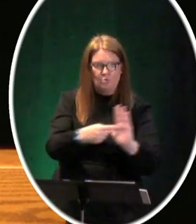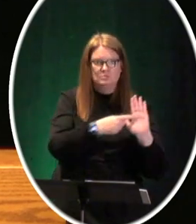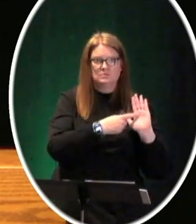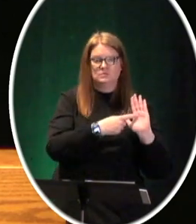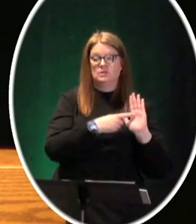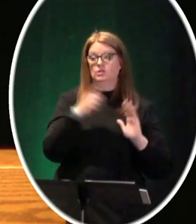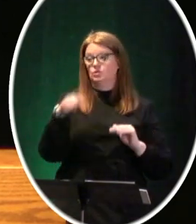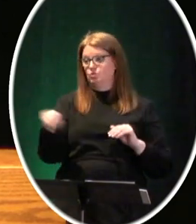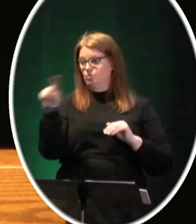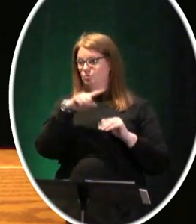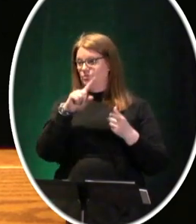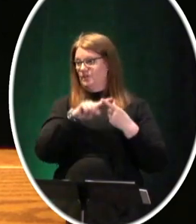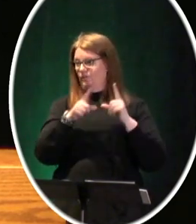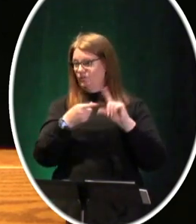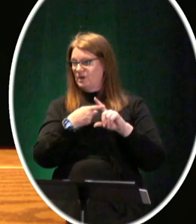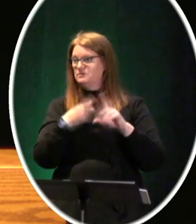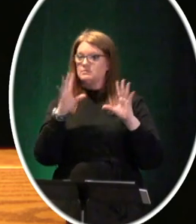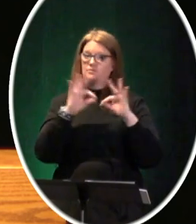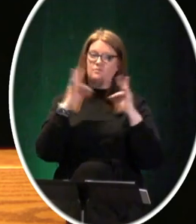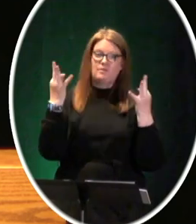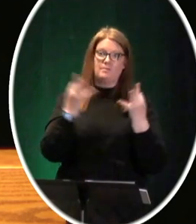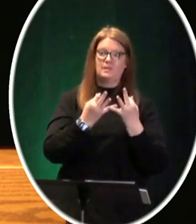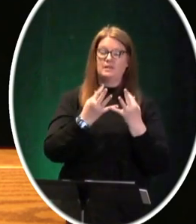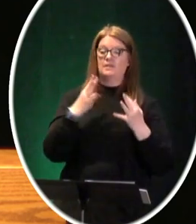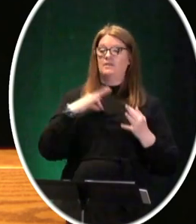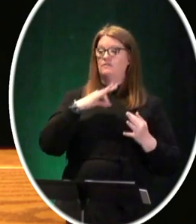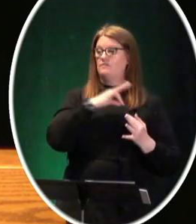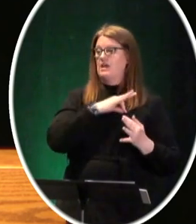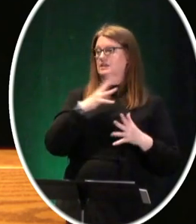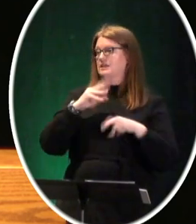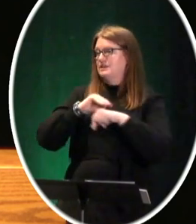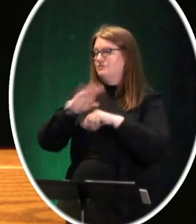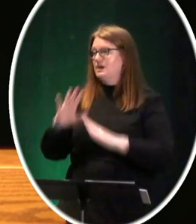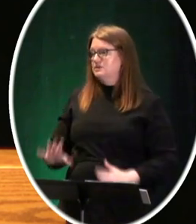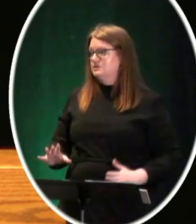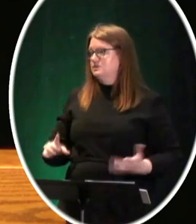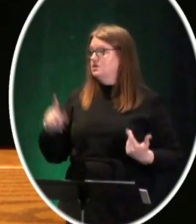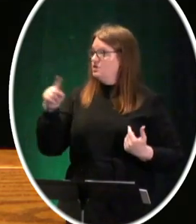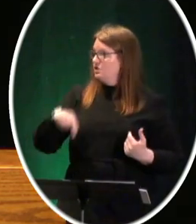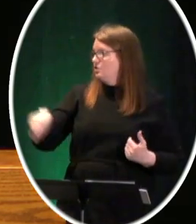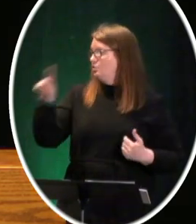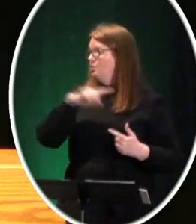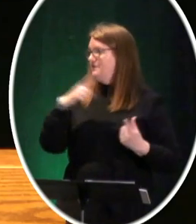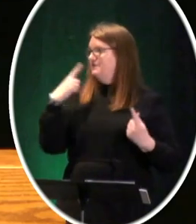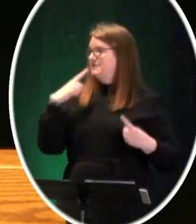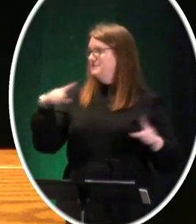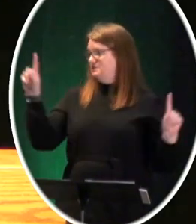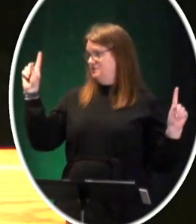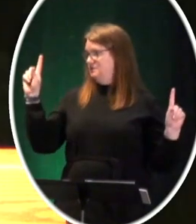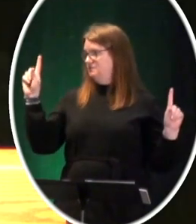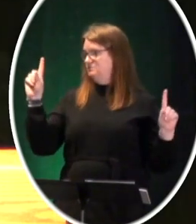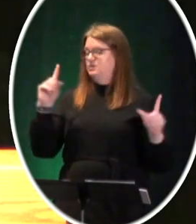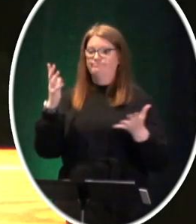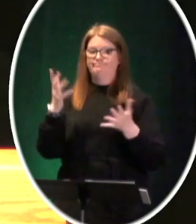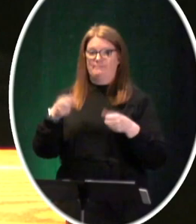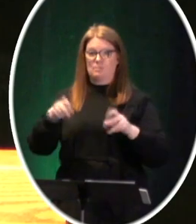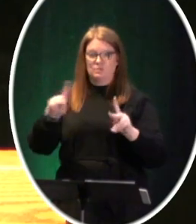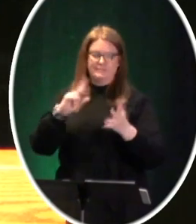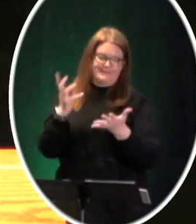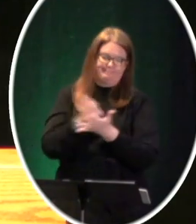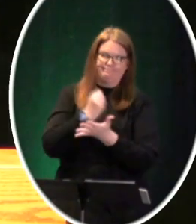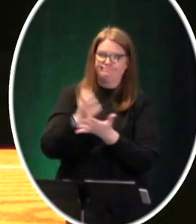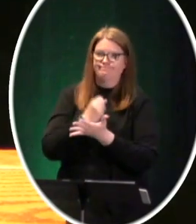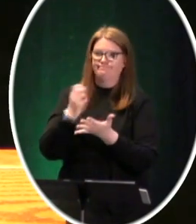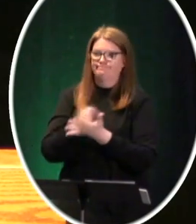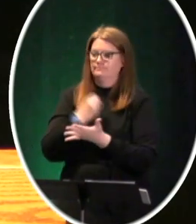your friends, family, faculty, and advisors, that you have succeeded in making the most of these opportunities. Few